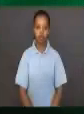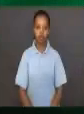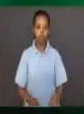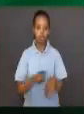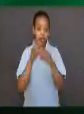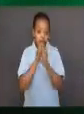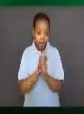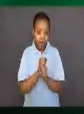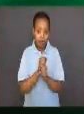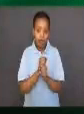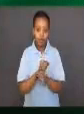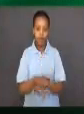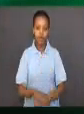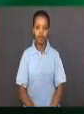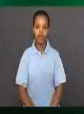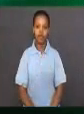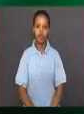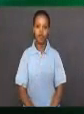Time's up.